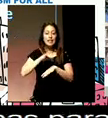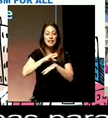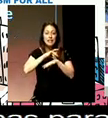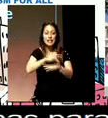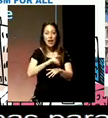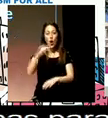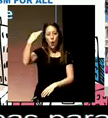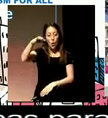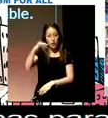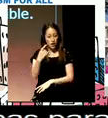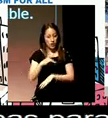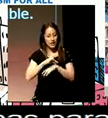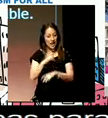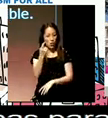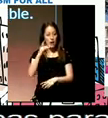are available to everybody.